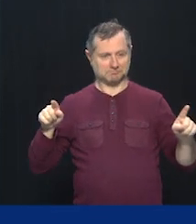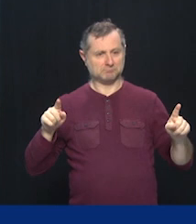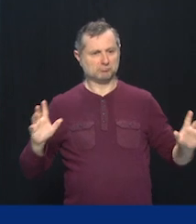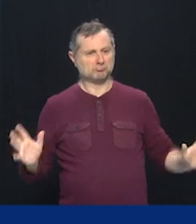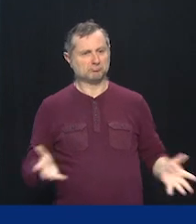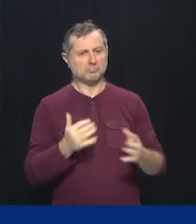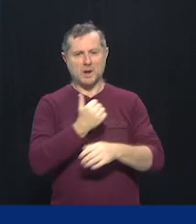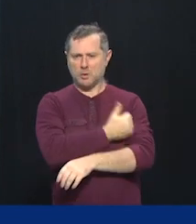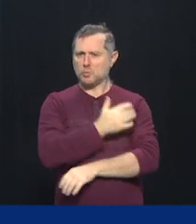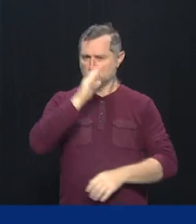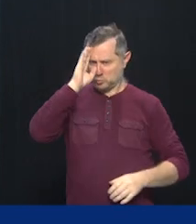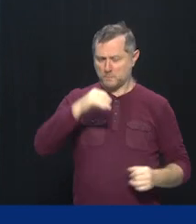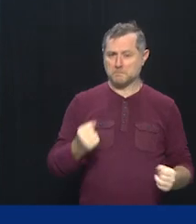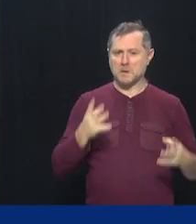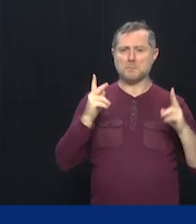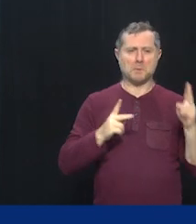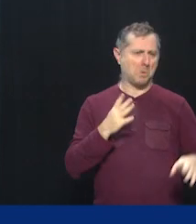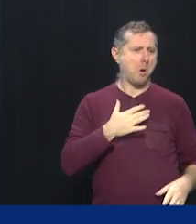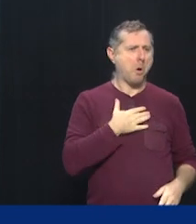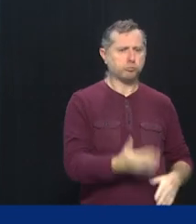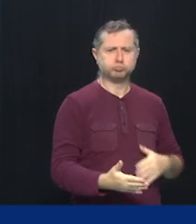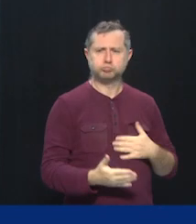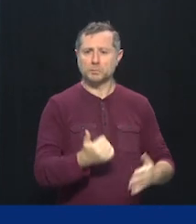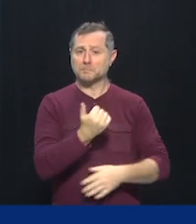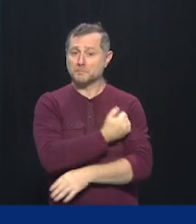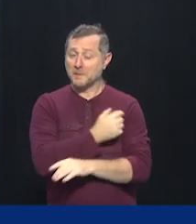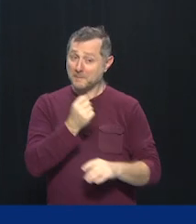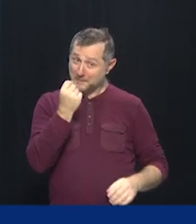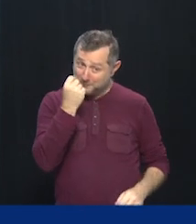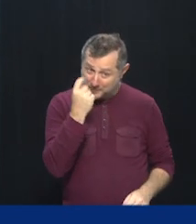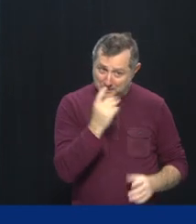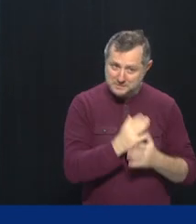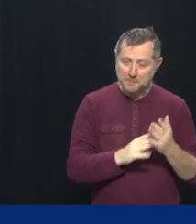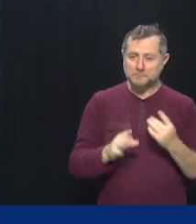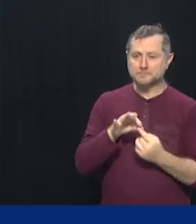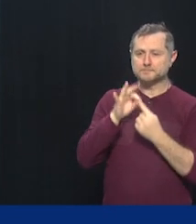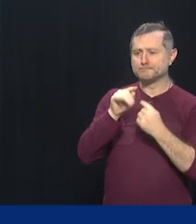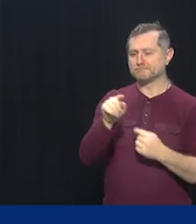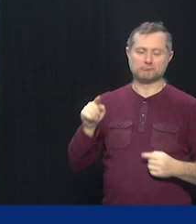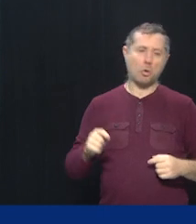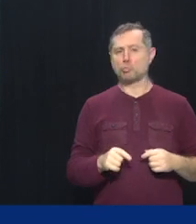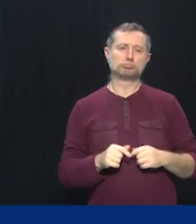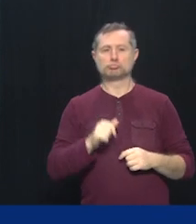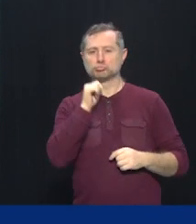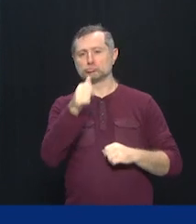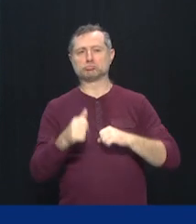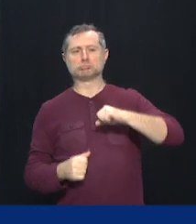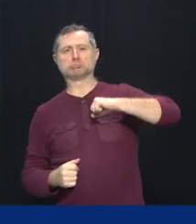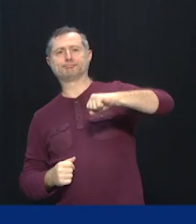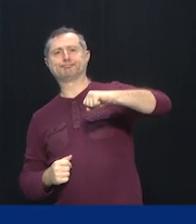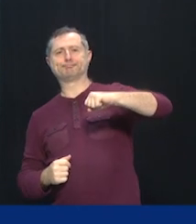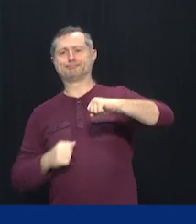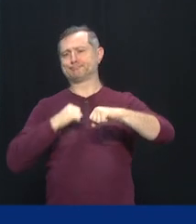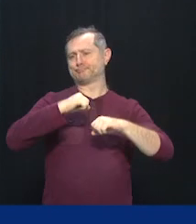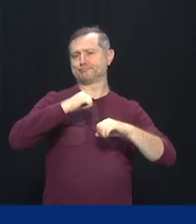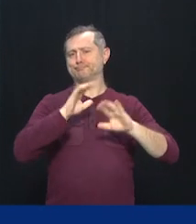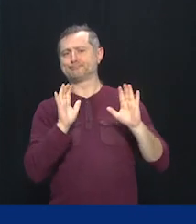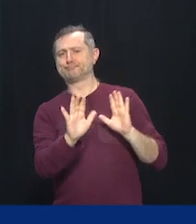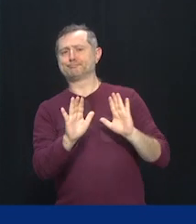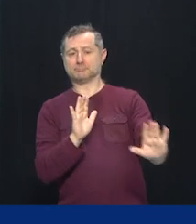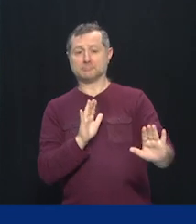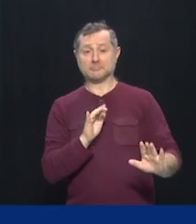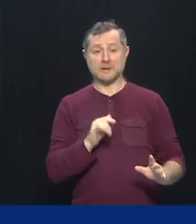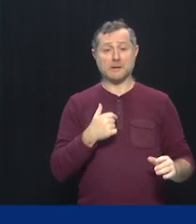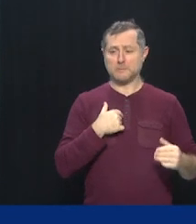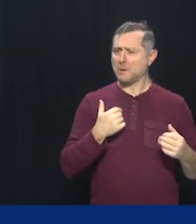who already went forward and did it. But it's those outliers who could hold back the opportunity for all of us to open up